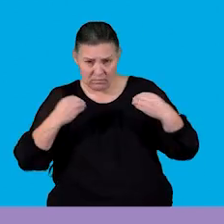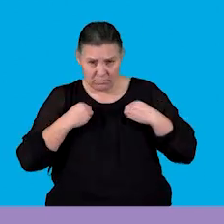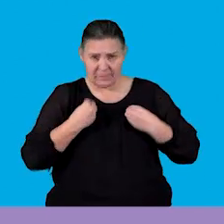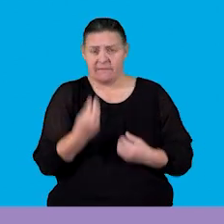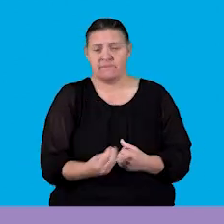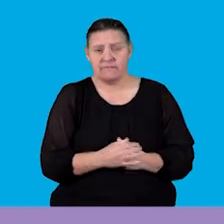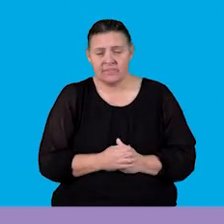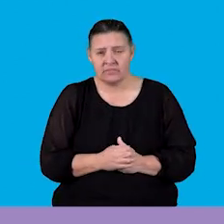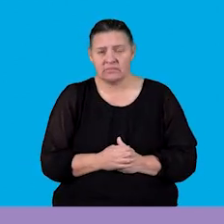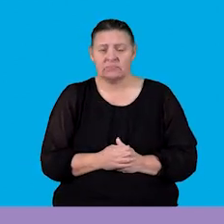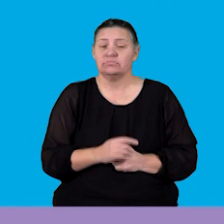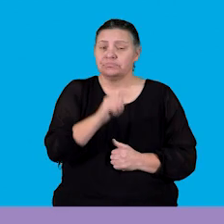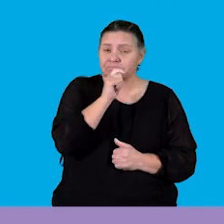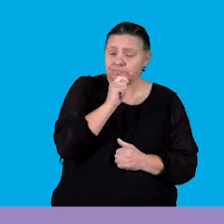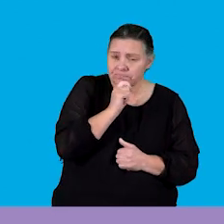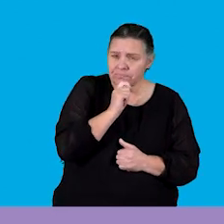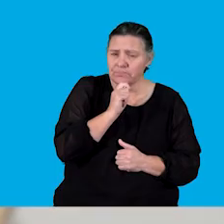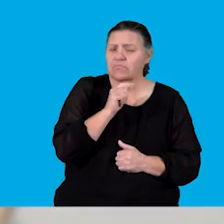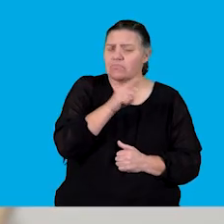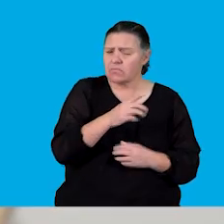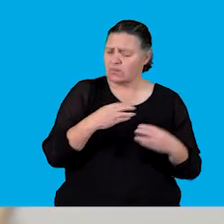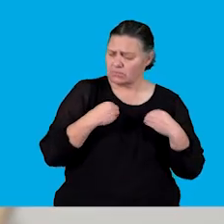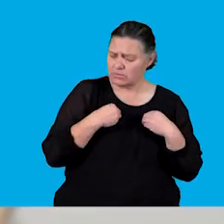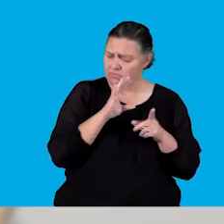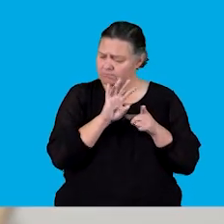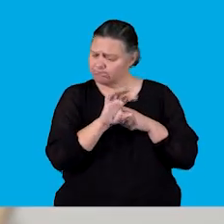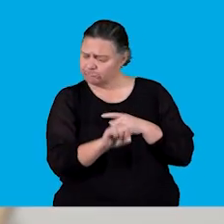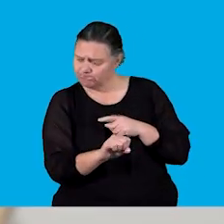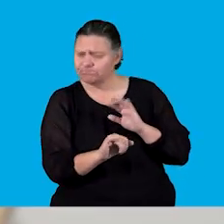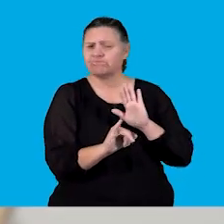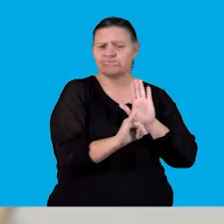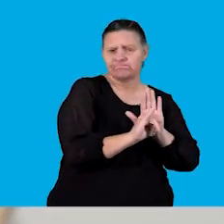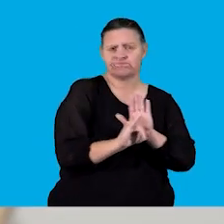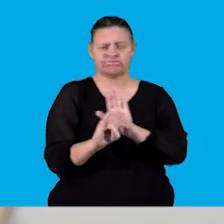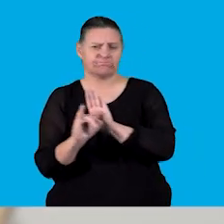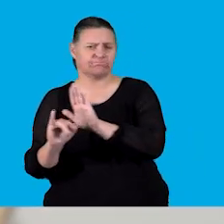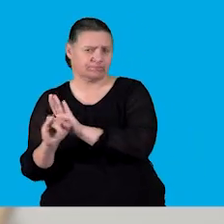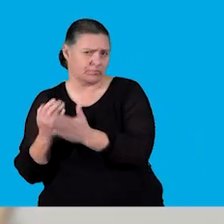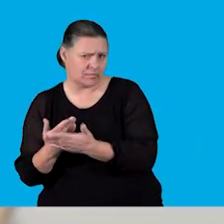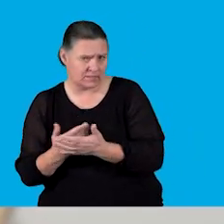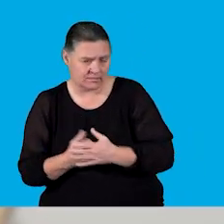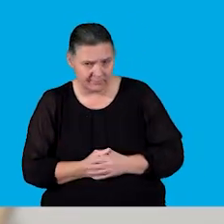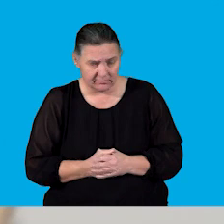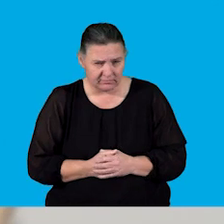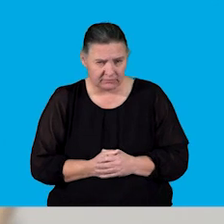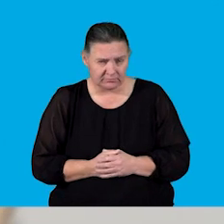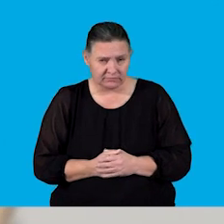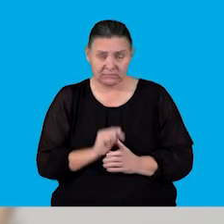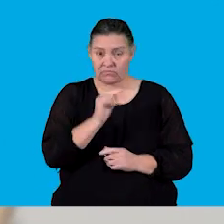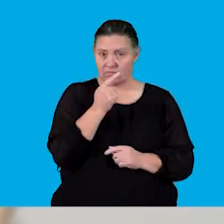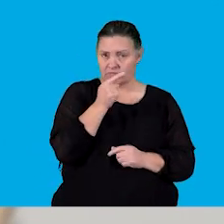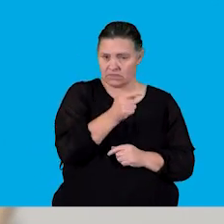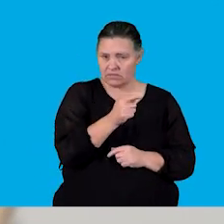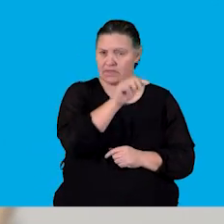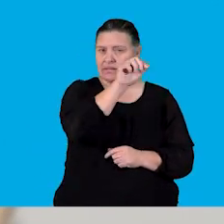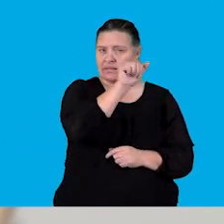own properties. So we are going to use these properties to see if we can identify the types of triangles. So